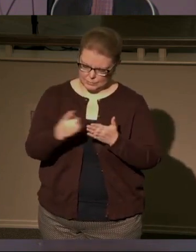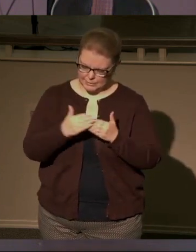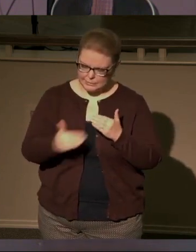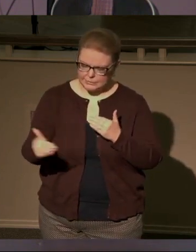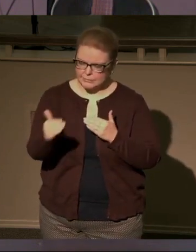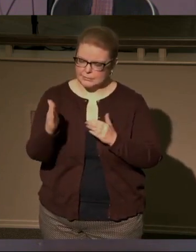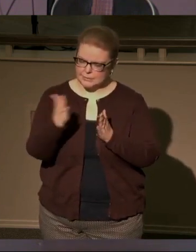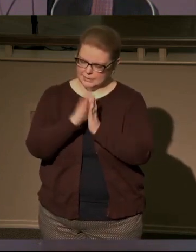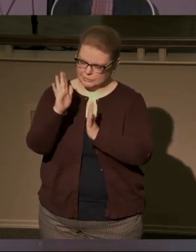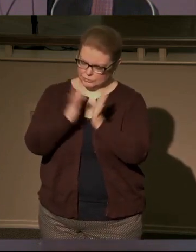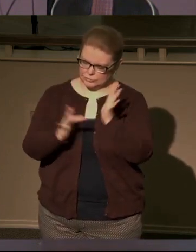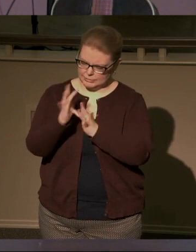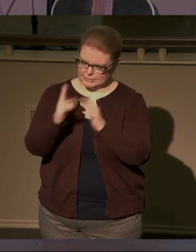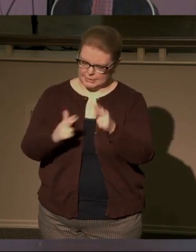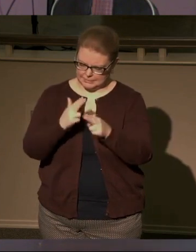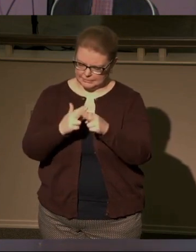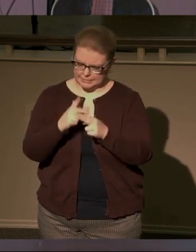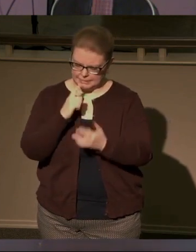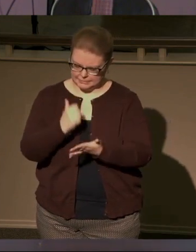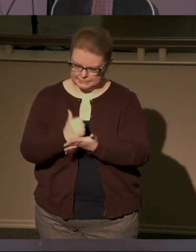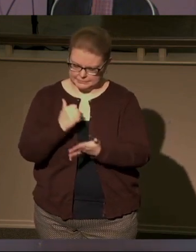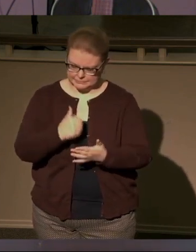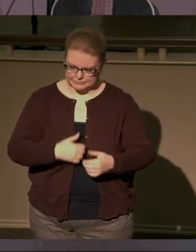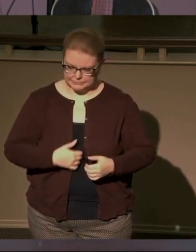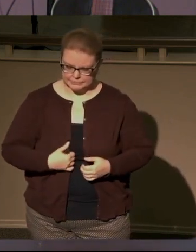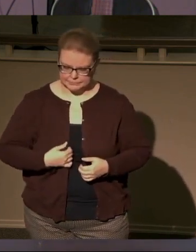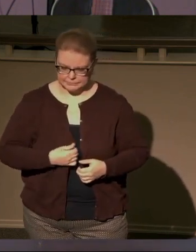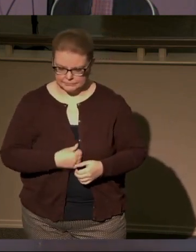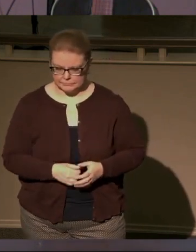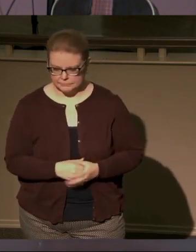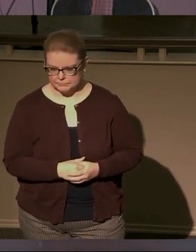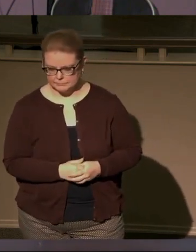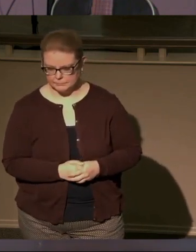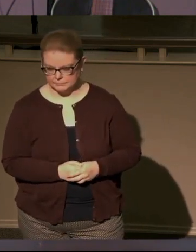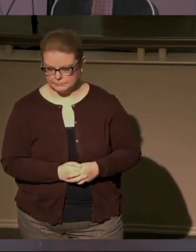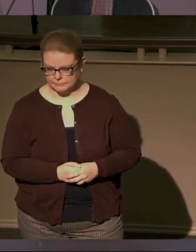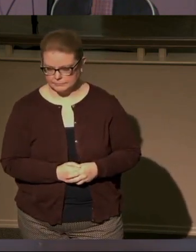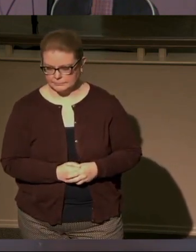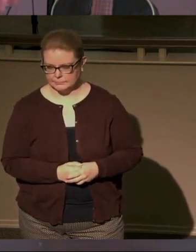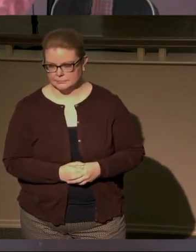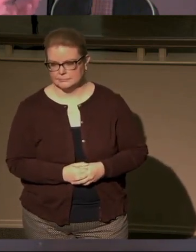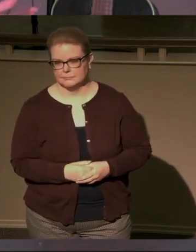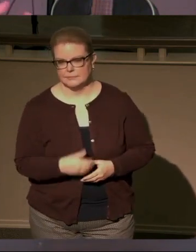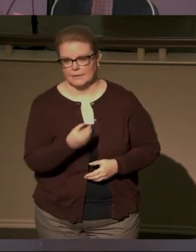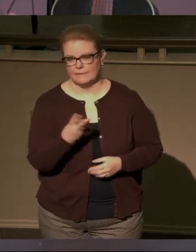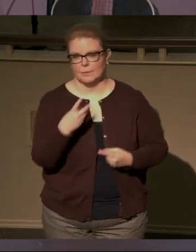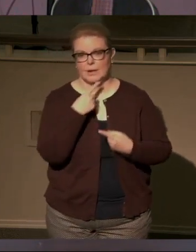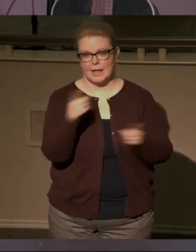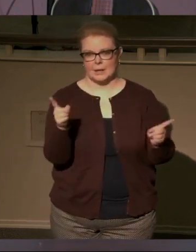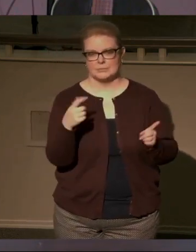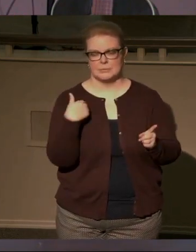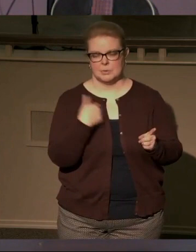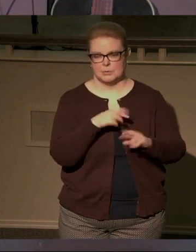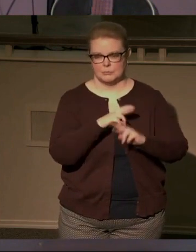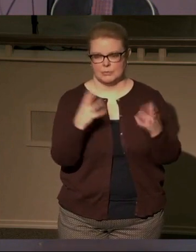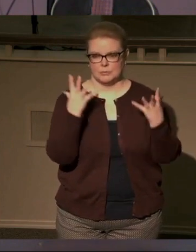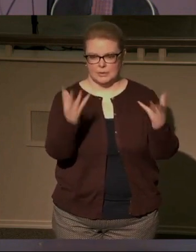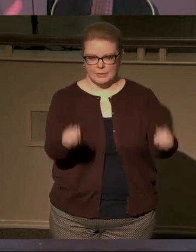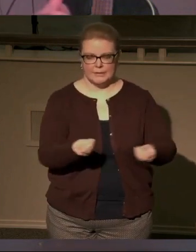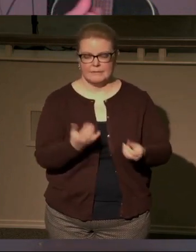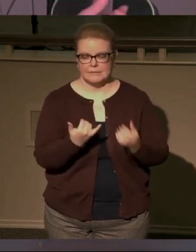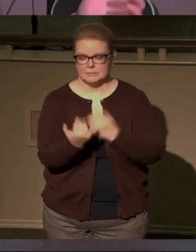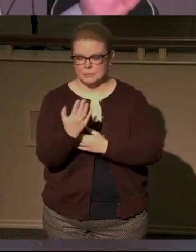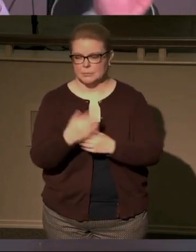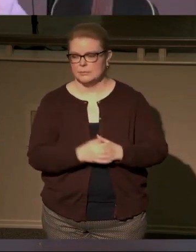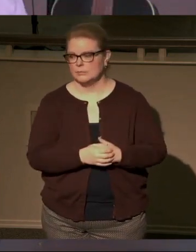in the name of Jesus. Amen. Amen. Let me give you a few announcements, and then we'll dismiss this